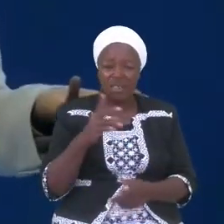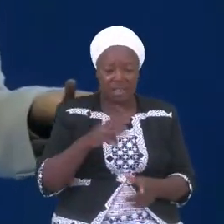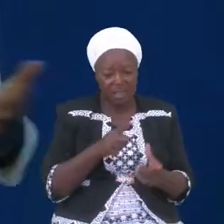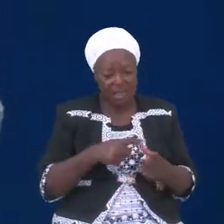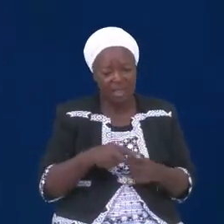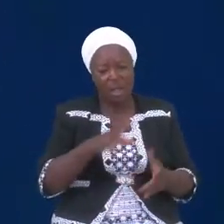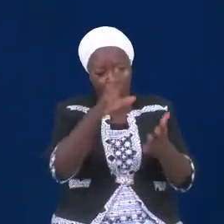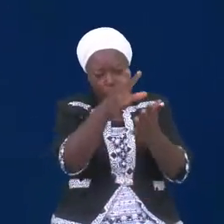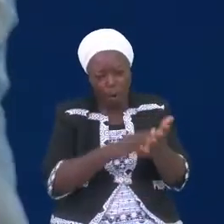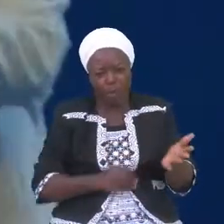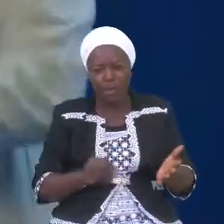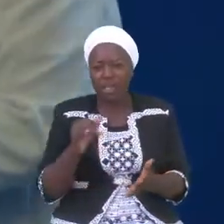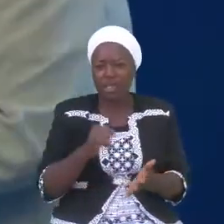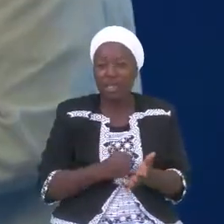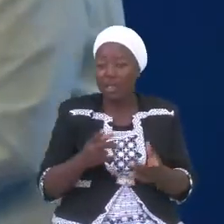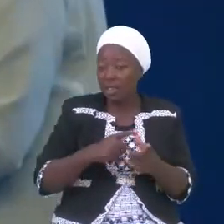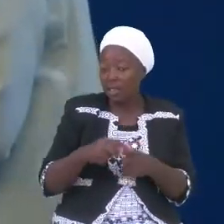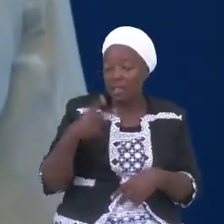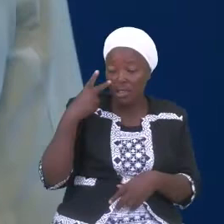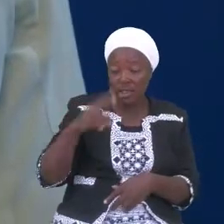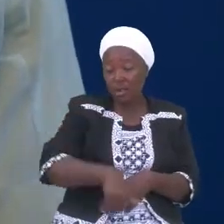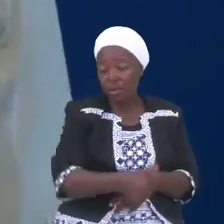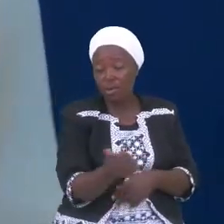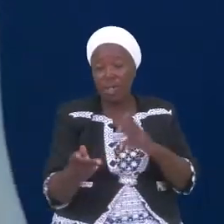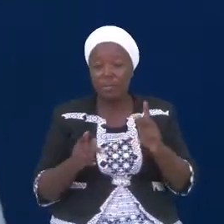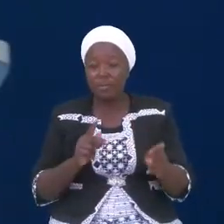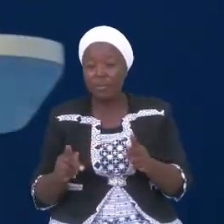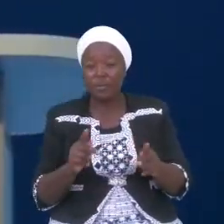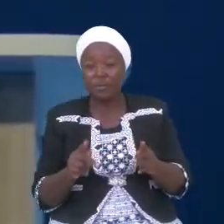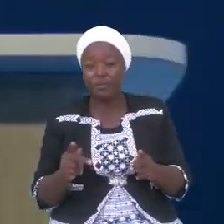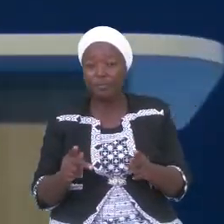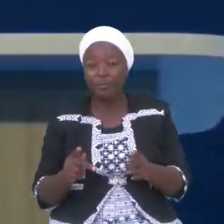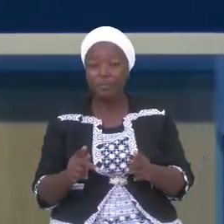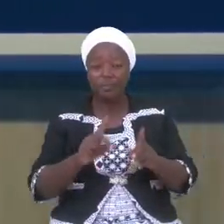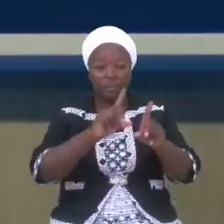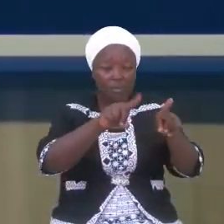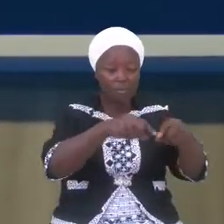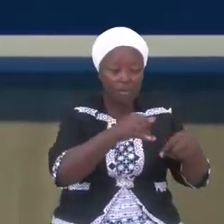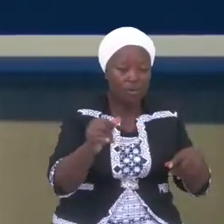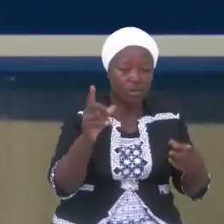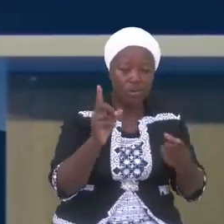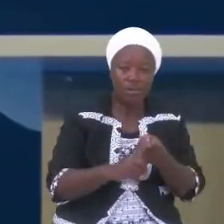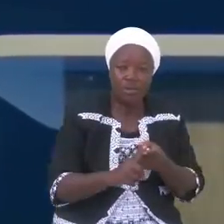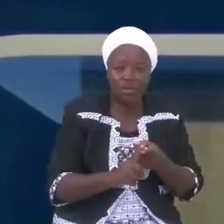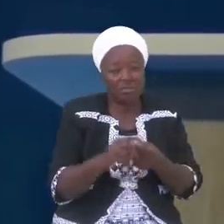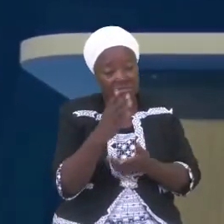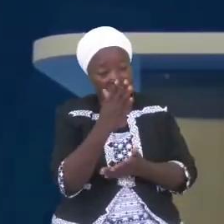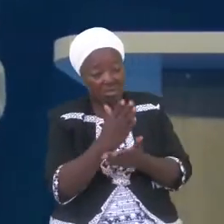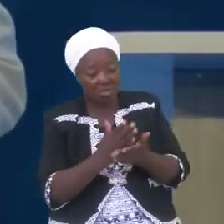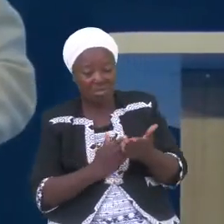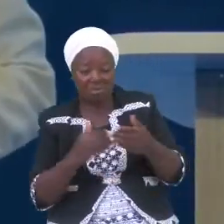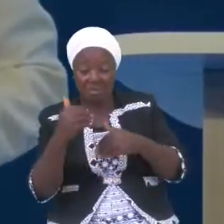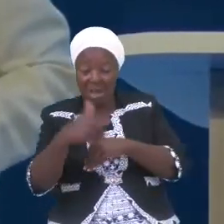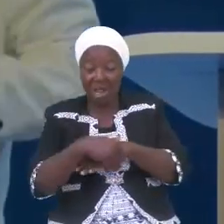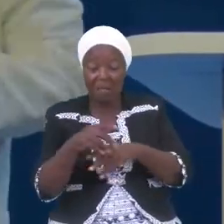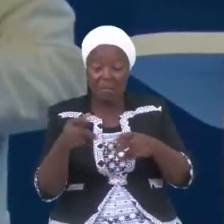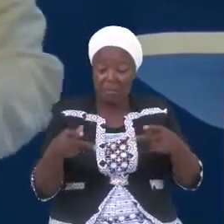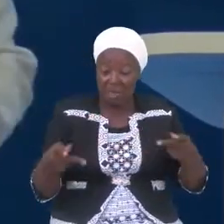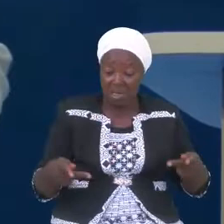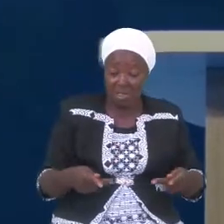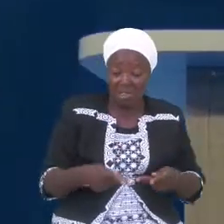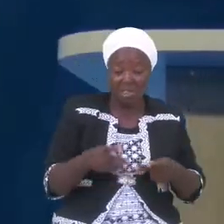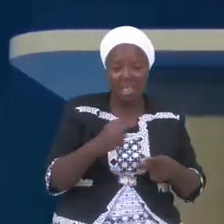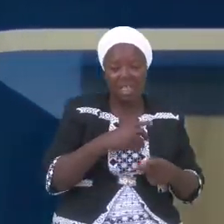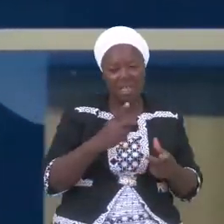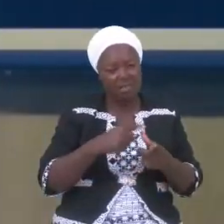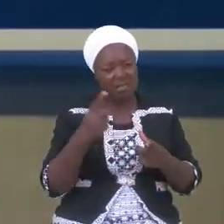copy. They see other people going to, you know, some night places, and